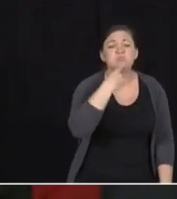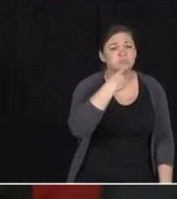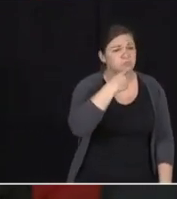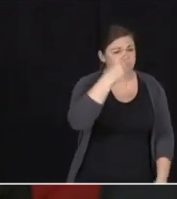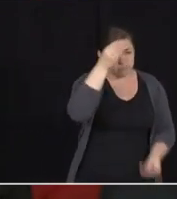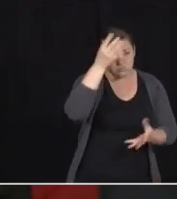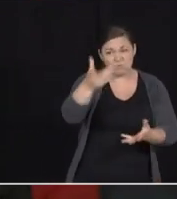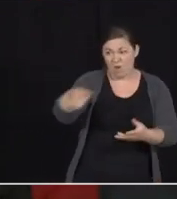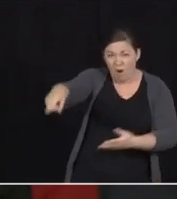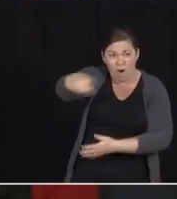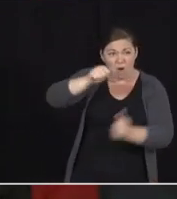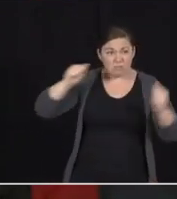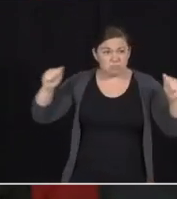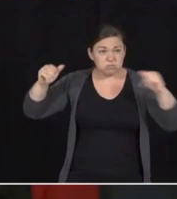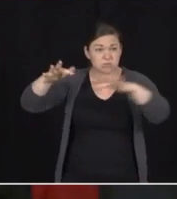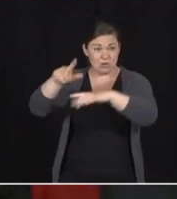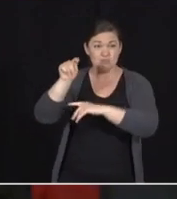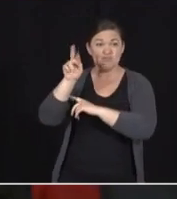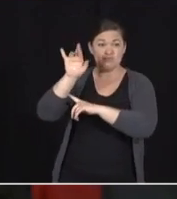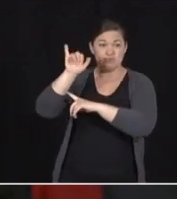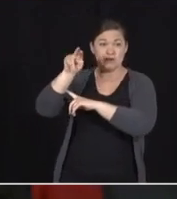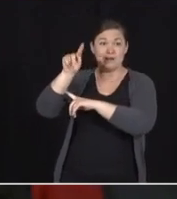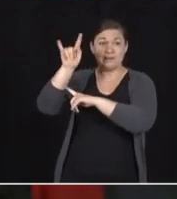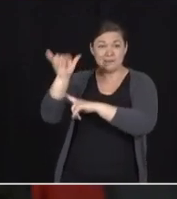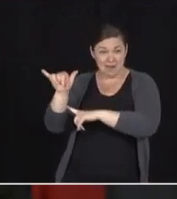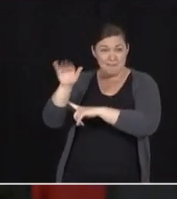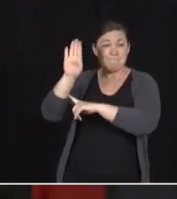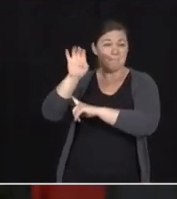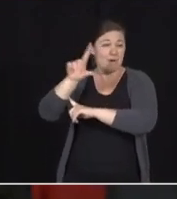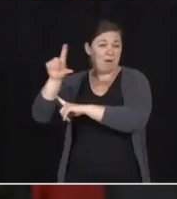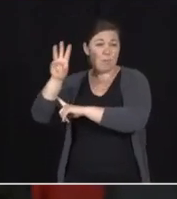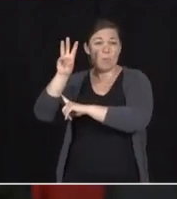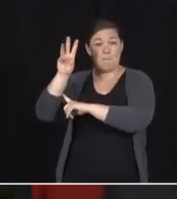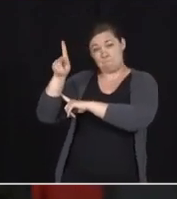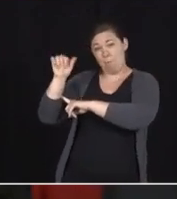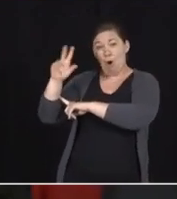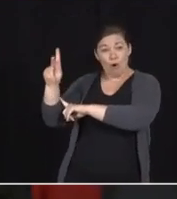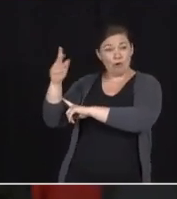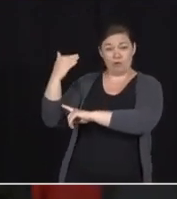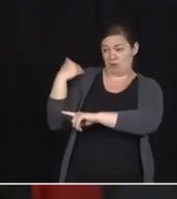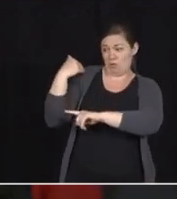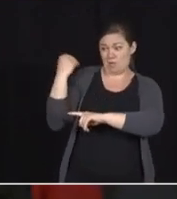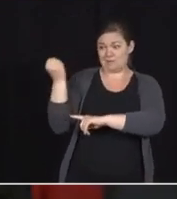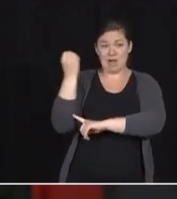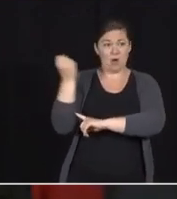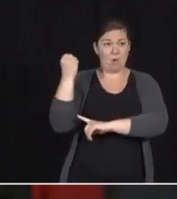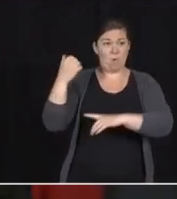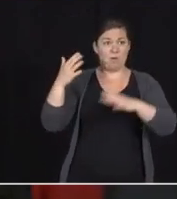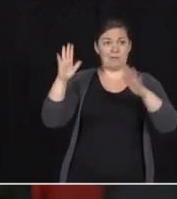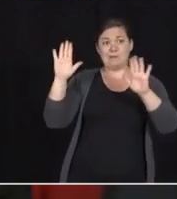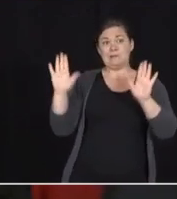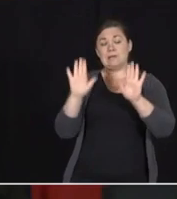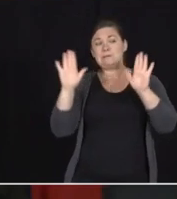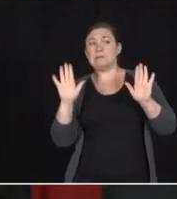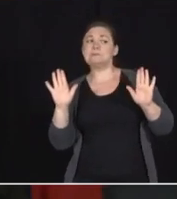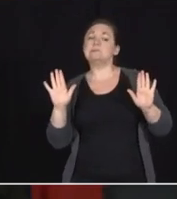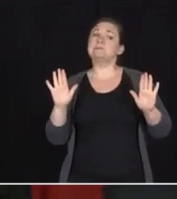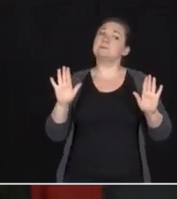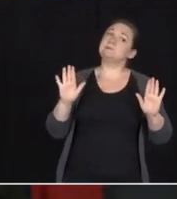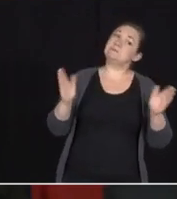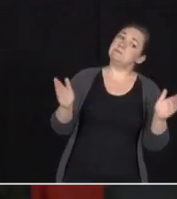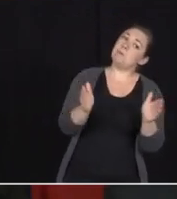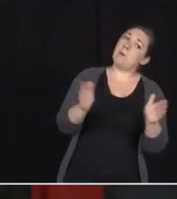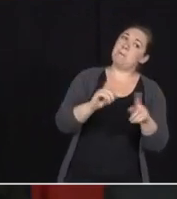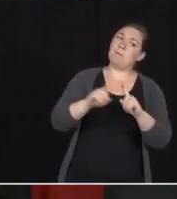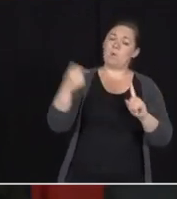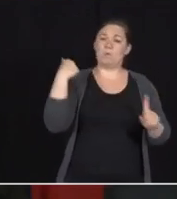the Trinity Bellwood on Saturday. I went by on Sunday and I didn't see that many people, but my